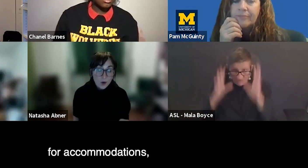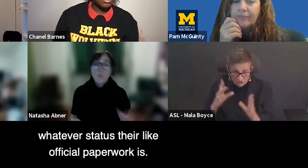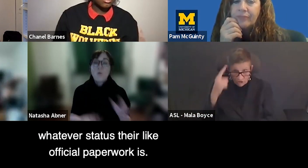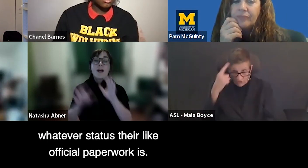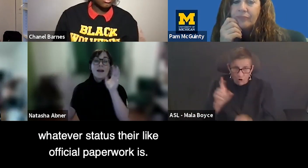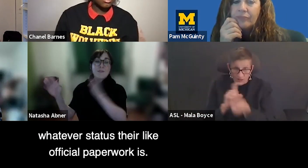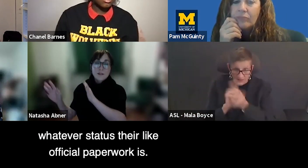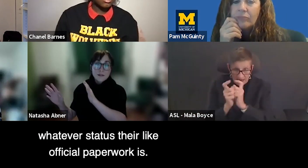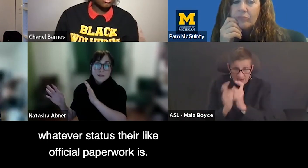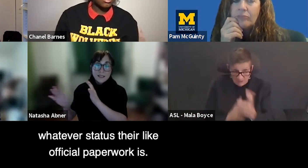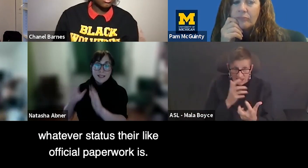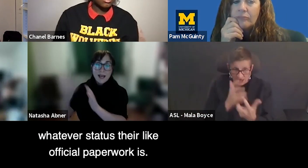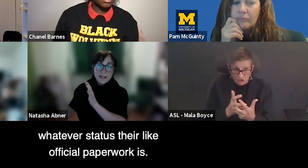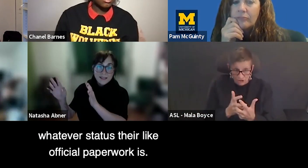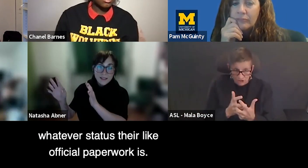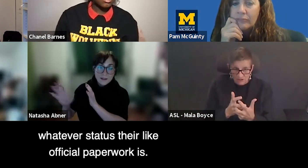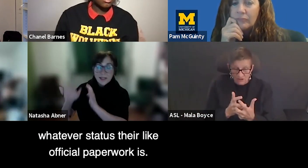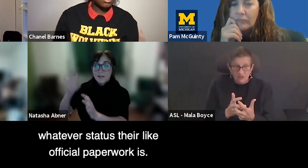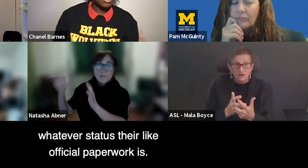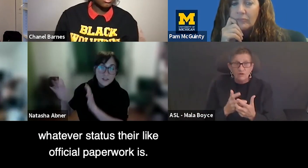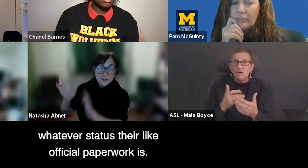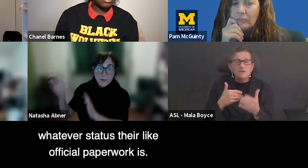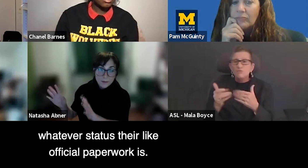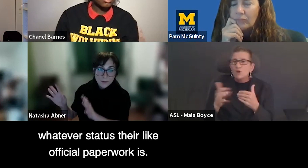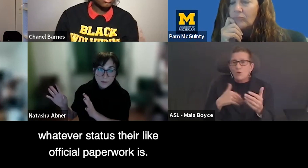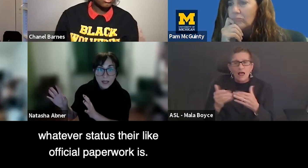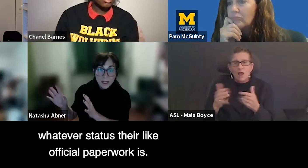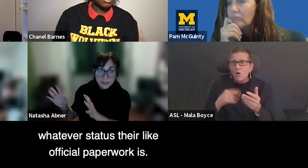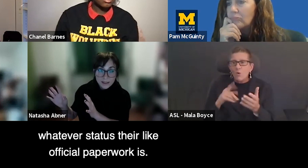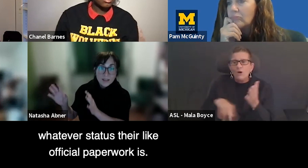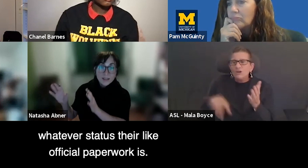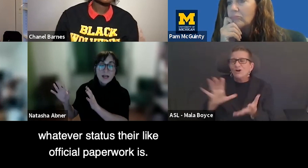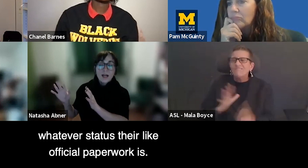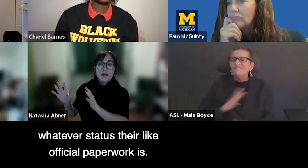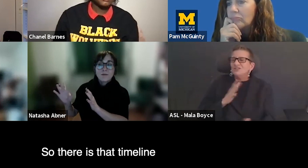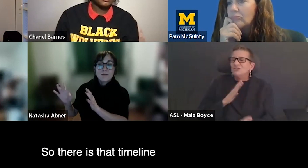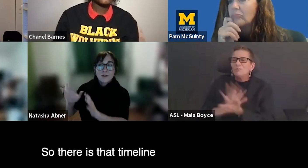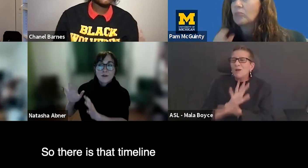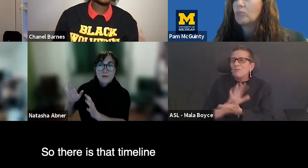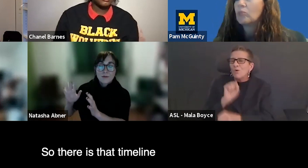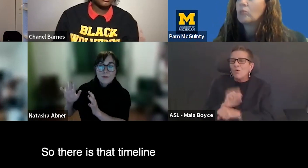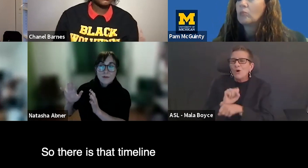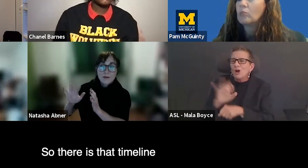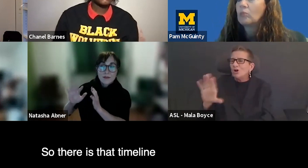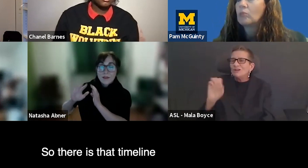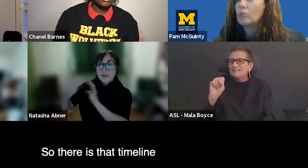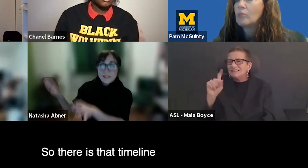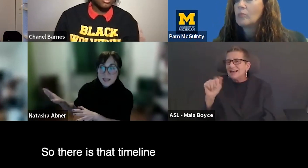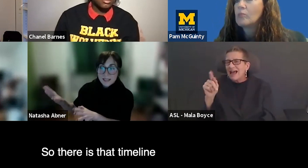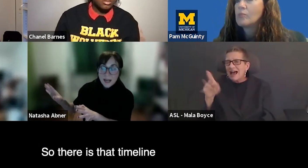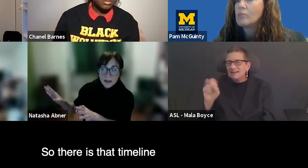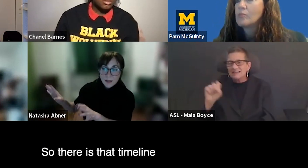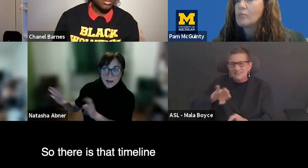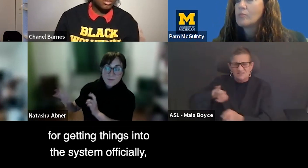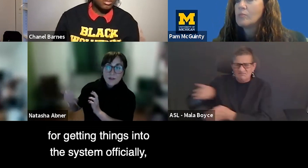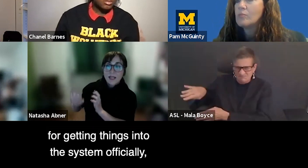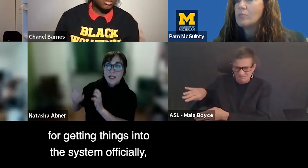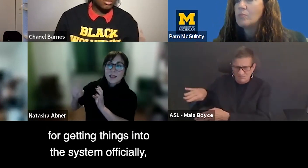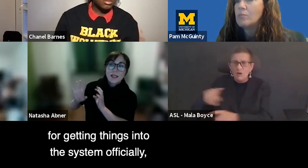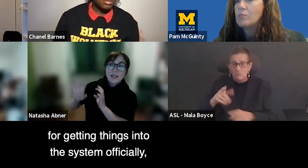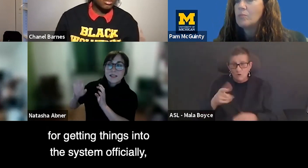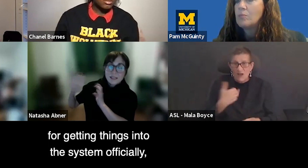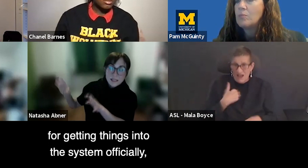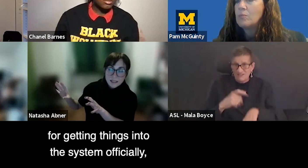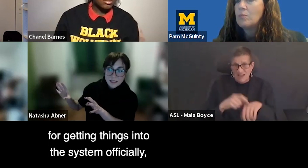accommodations, whatever status their like official paperwork is. So there is that timeline for